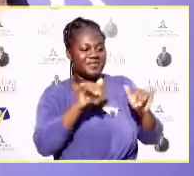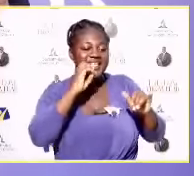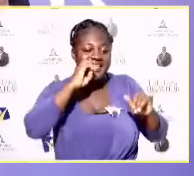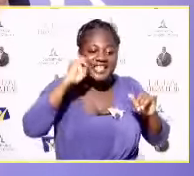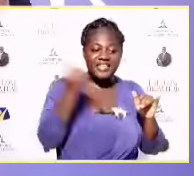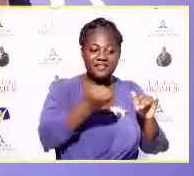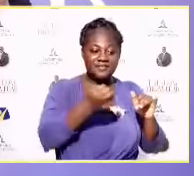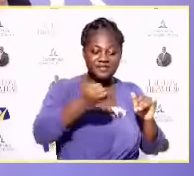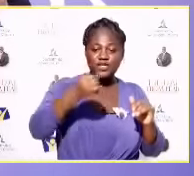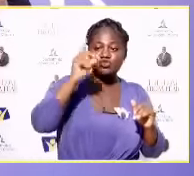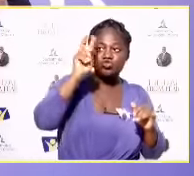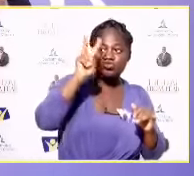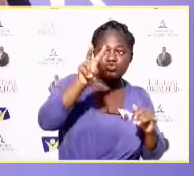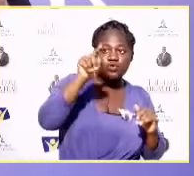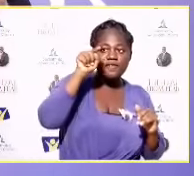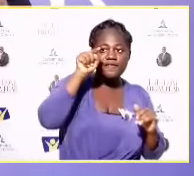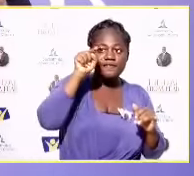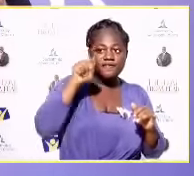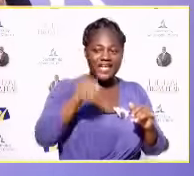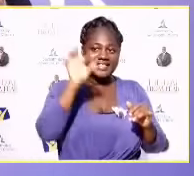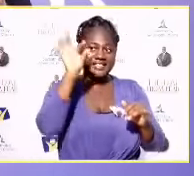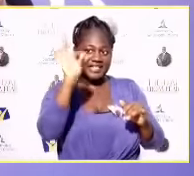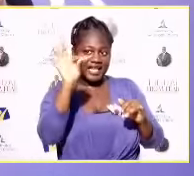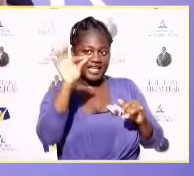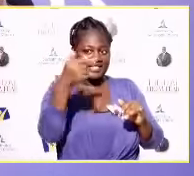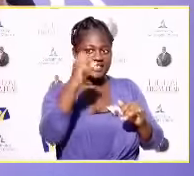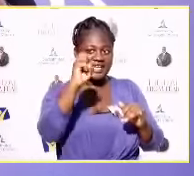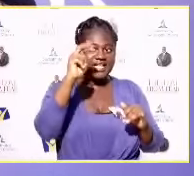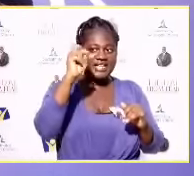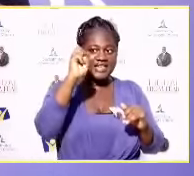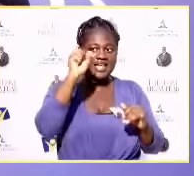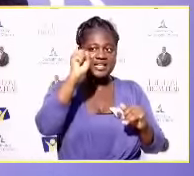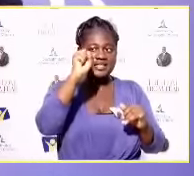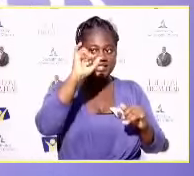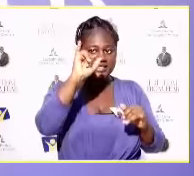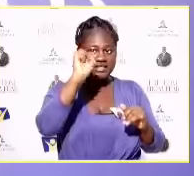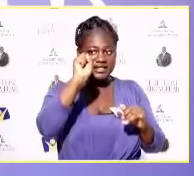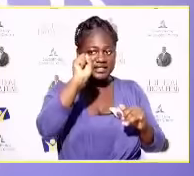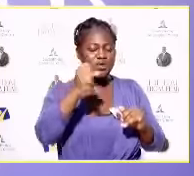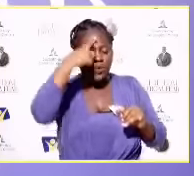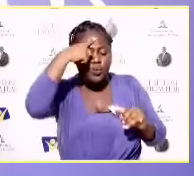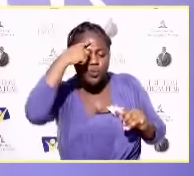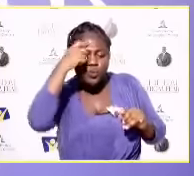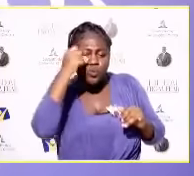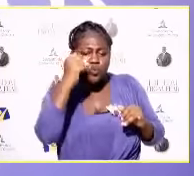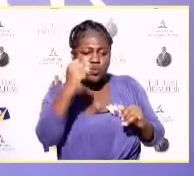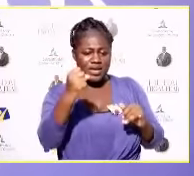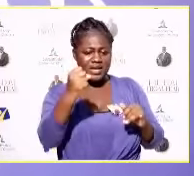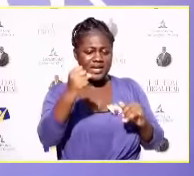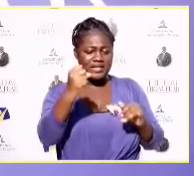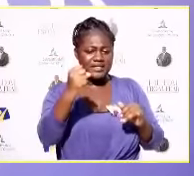2, verse 9. Wickedness, Genesis 6,